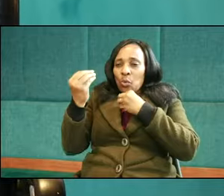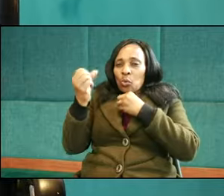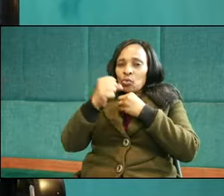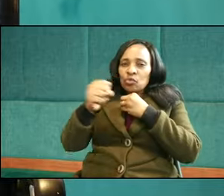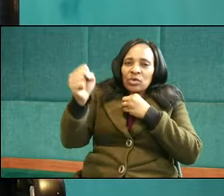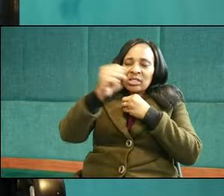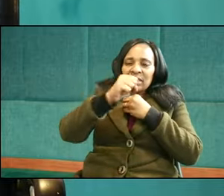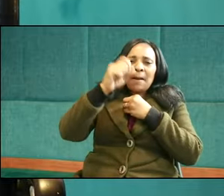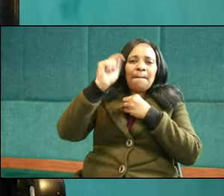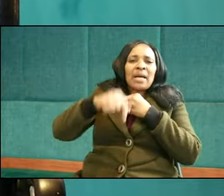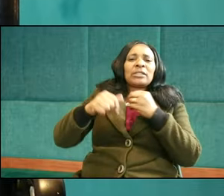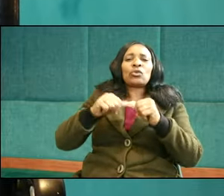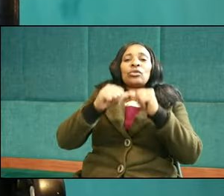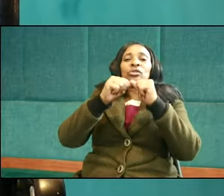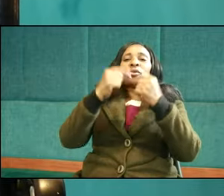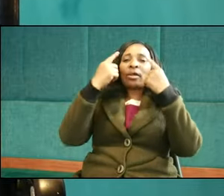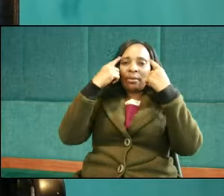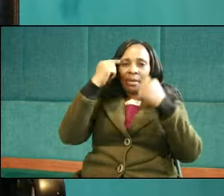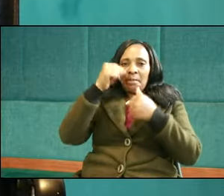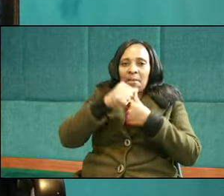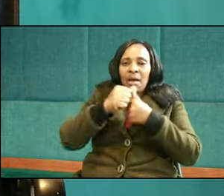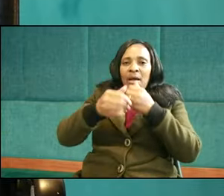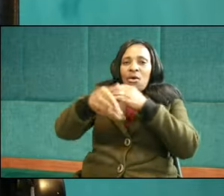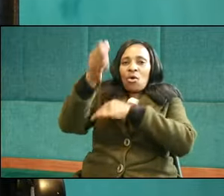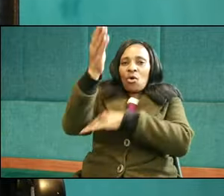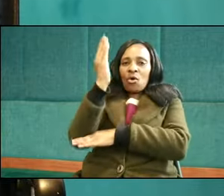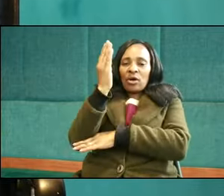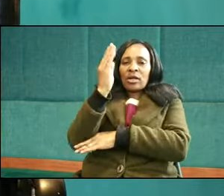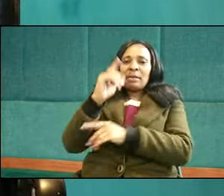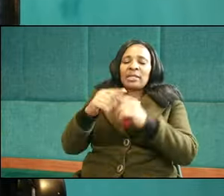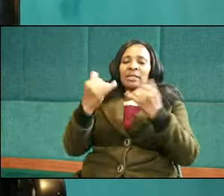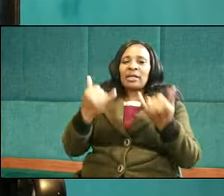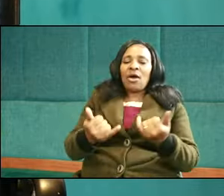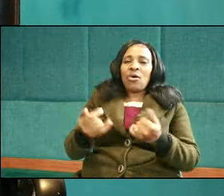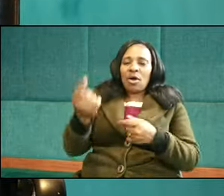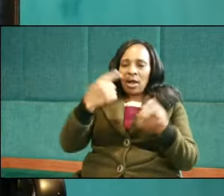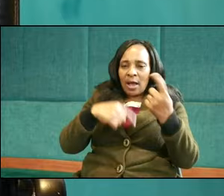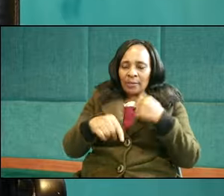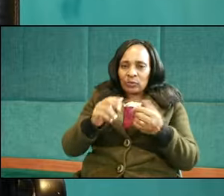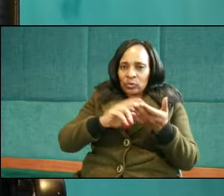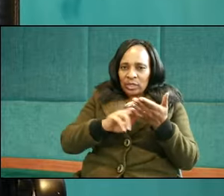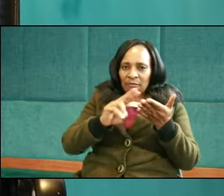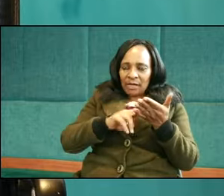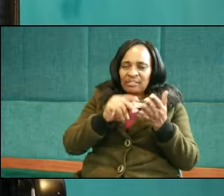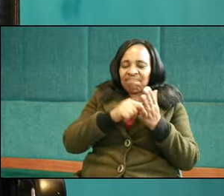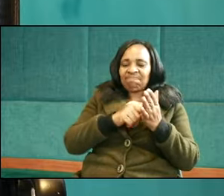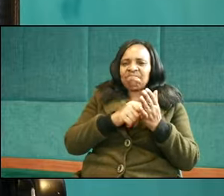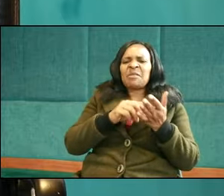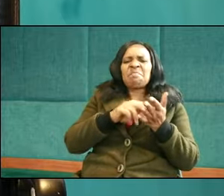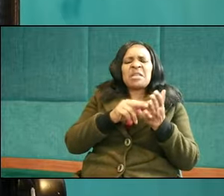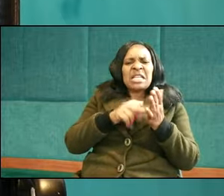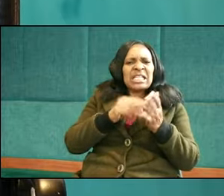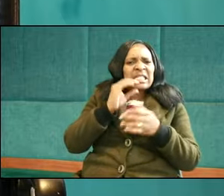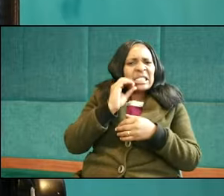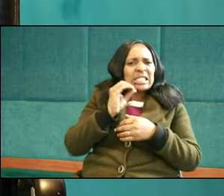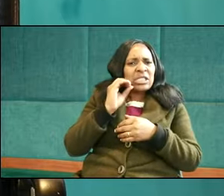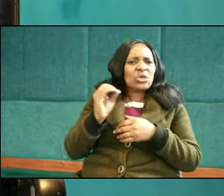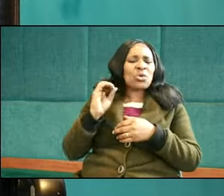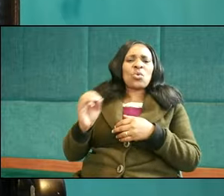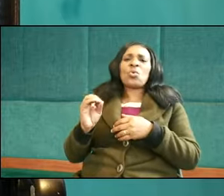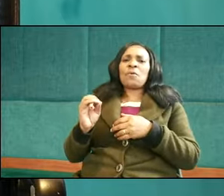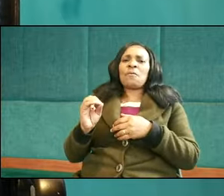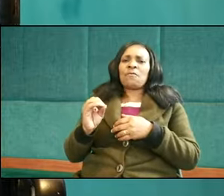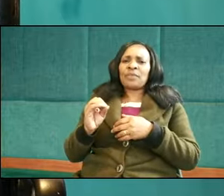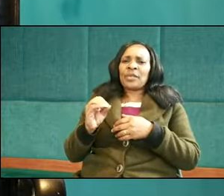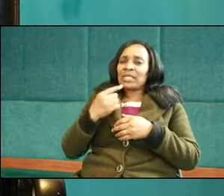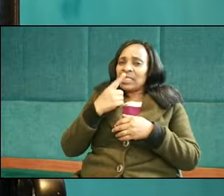still remember him. But it comes down to this statement. Meaningless, meaningless, says